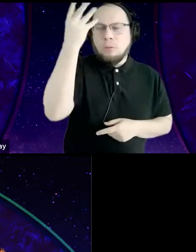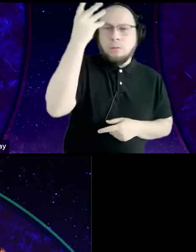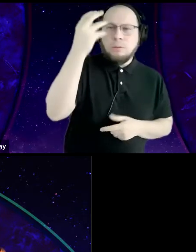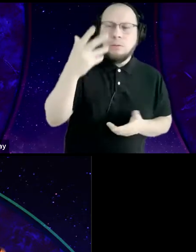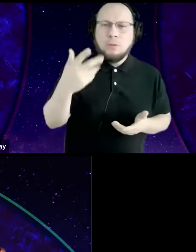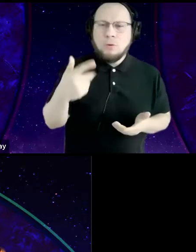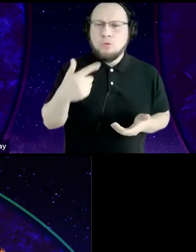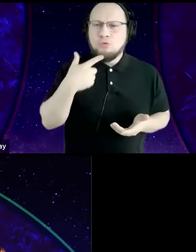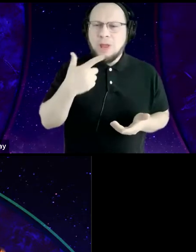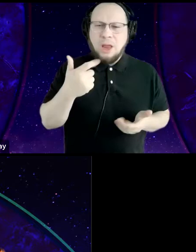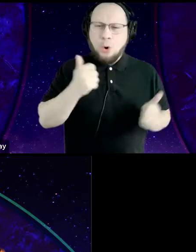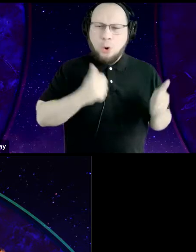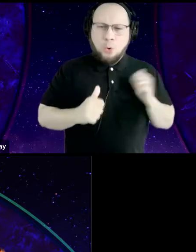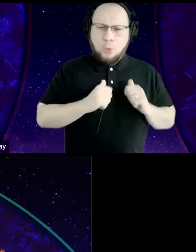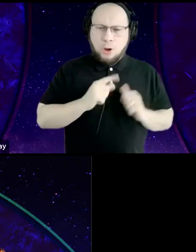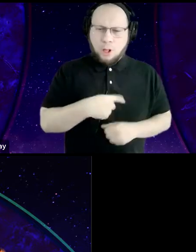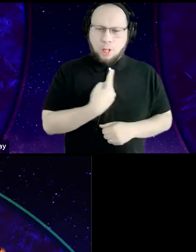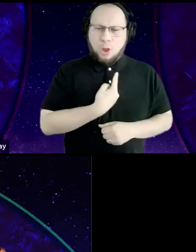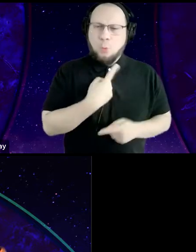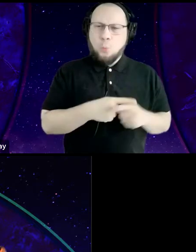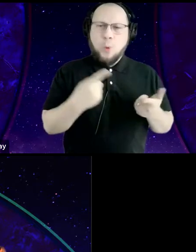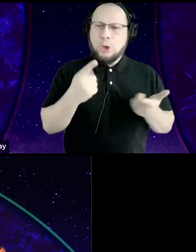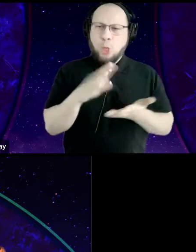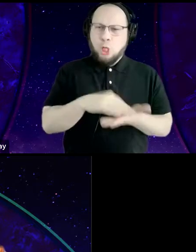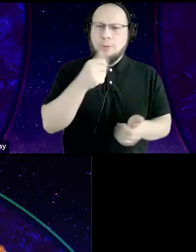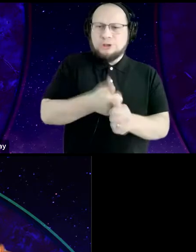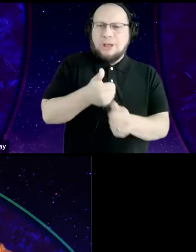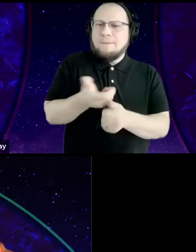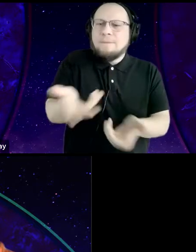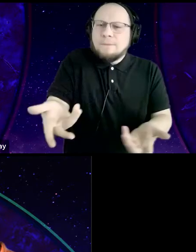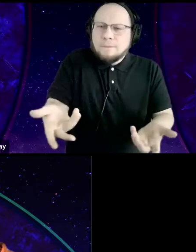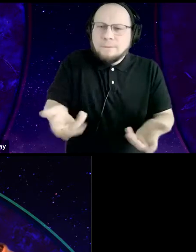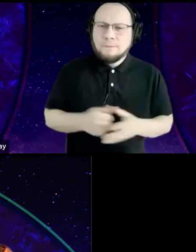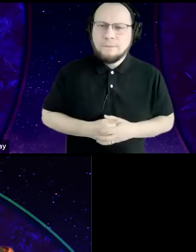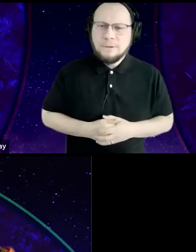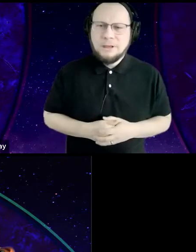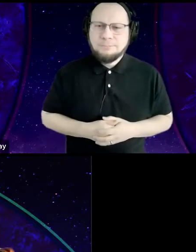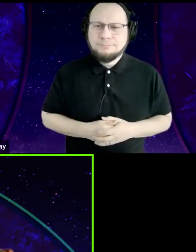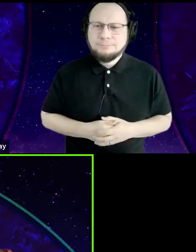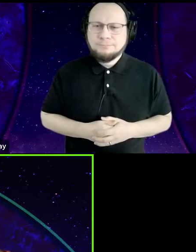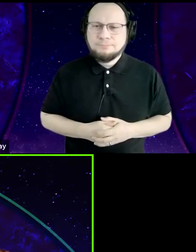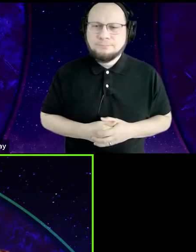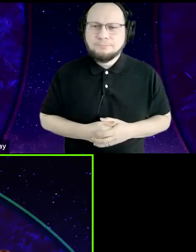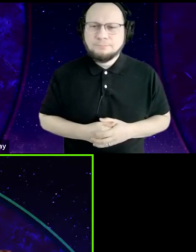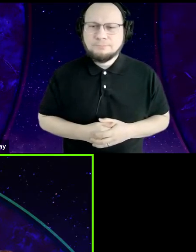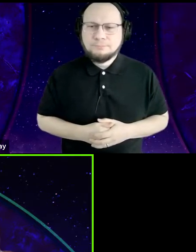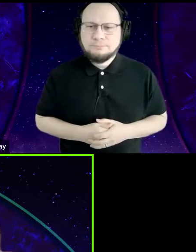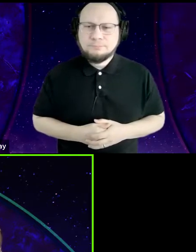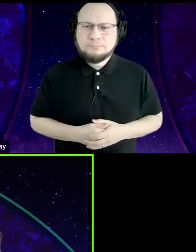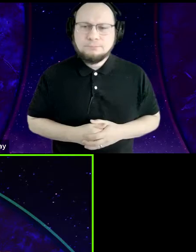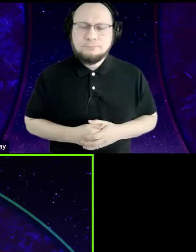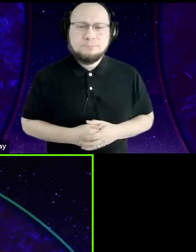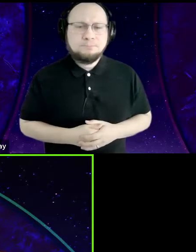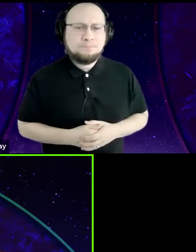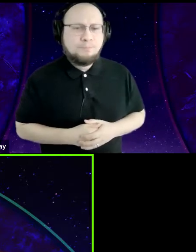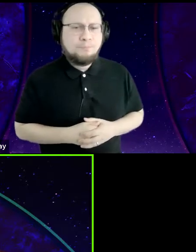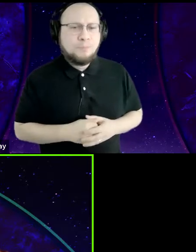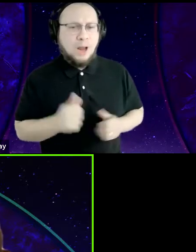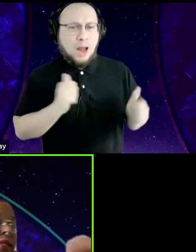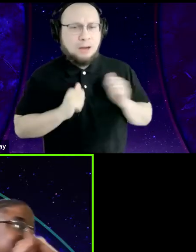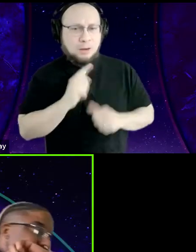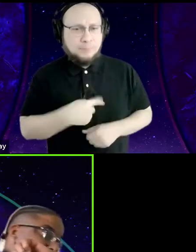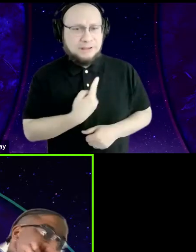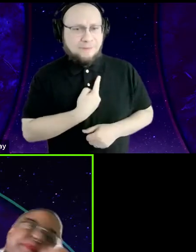on a solo show teach you about yourself, I guess is my question. I think working on a solo show told me that you need